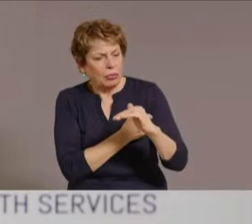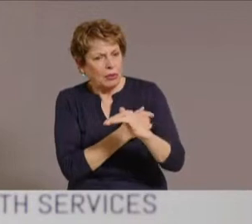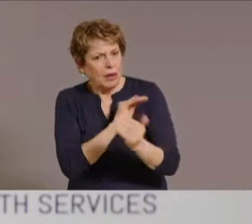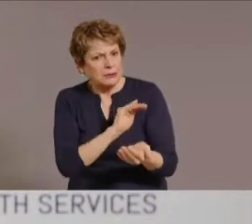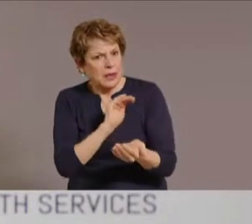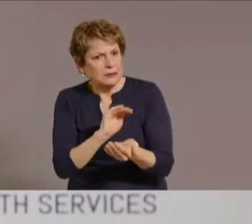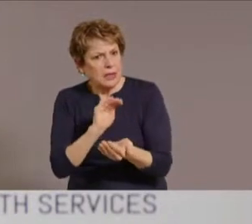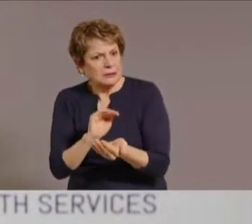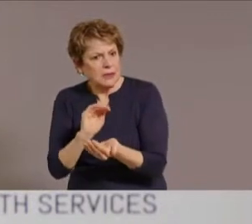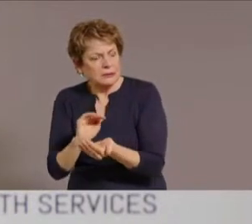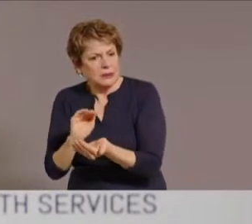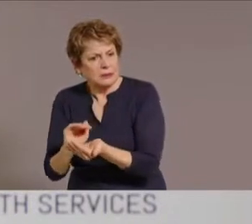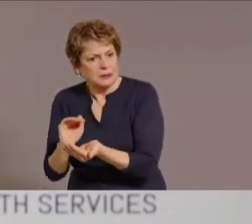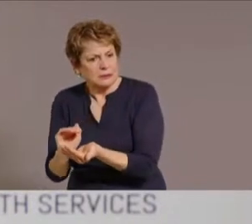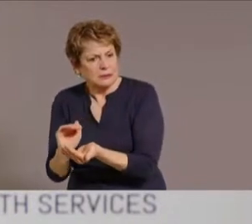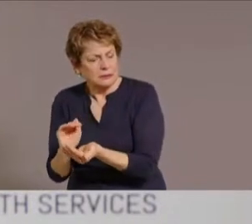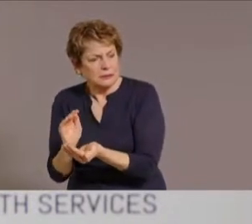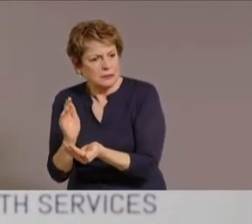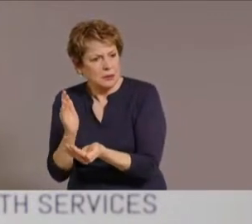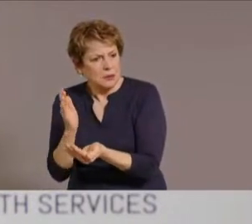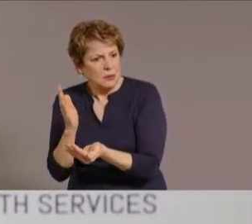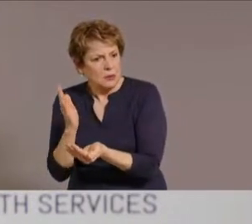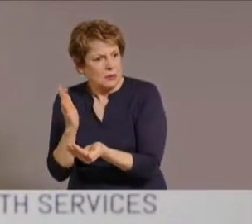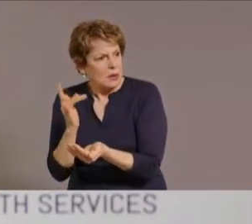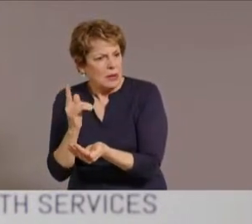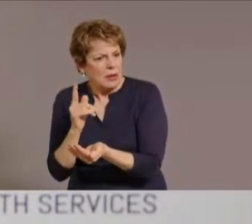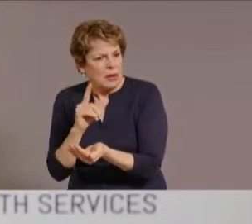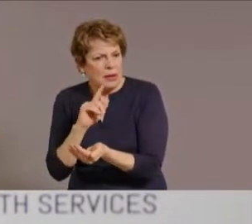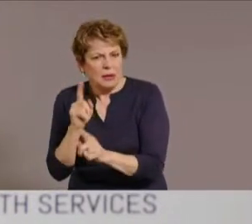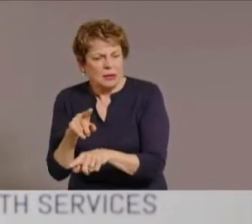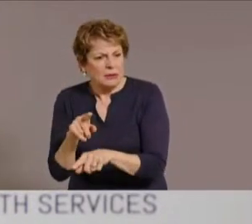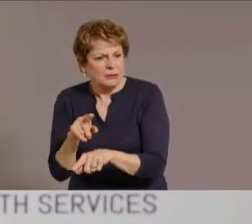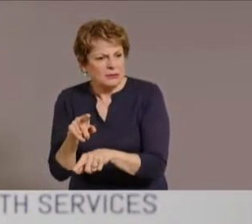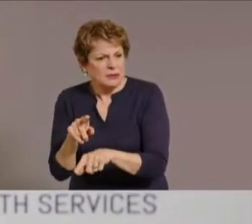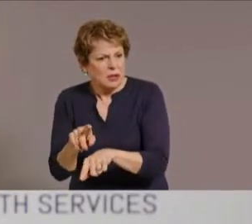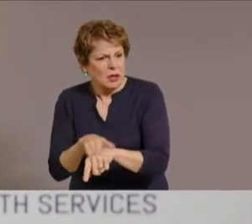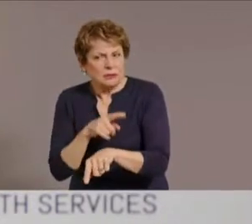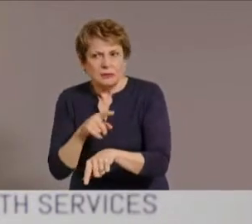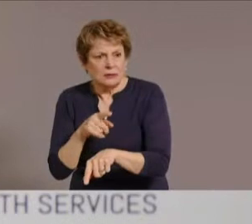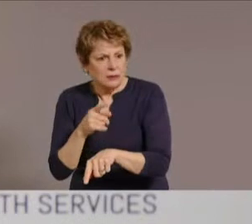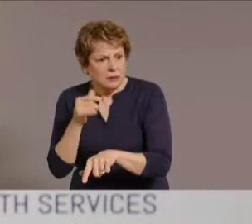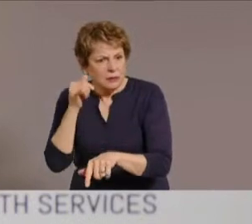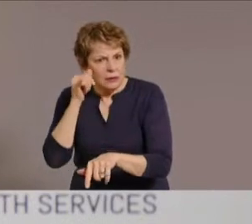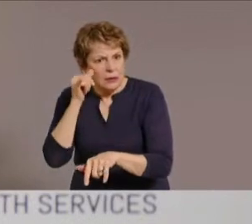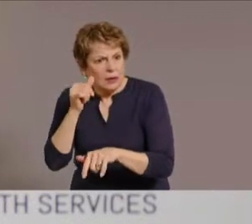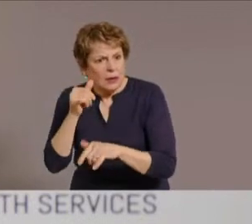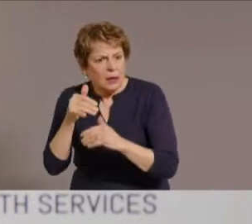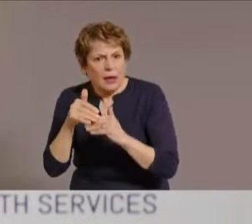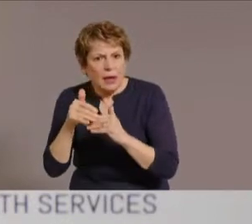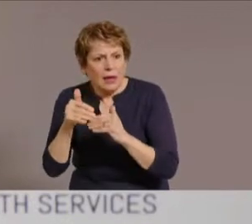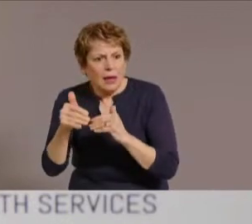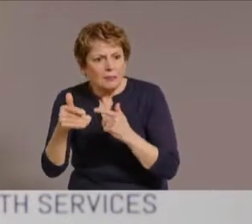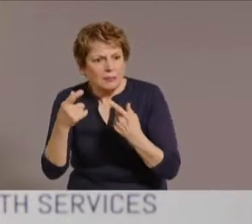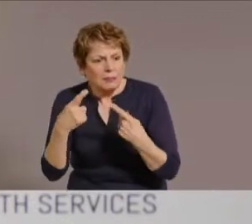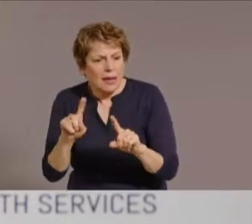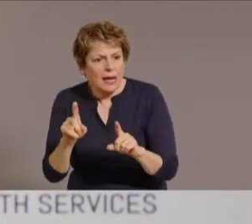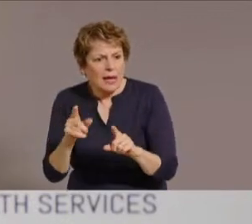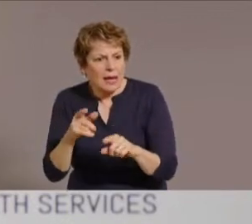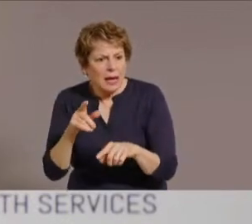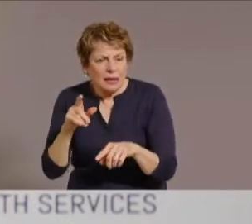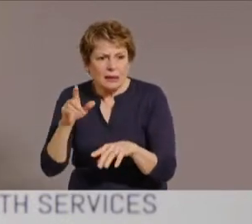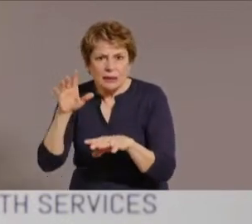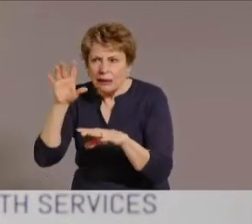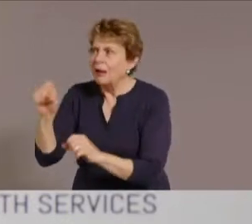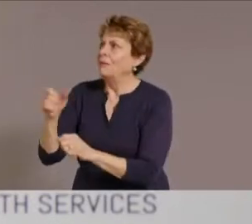so long for you to finally ease up and say, well, maybe there's an alternate method? So CDC just recently